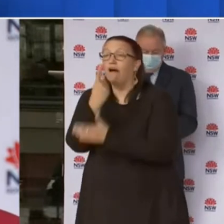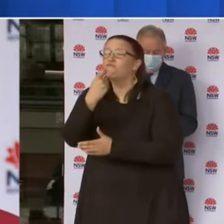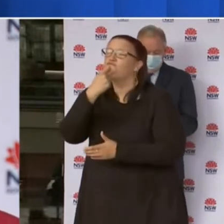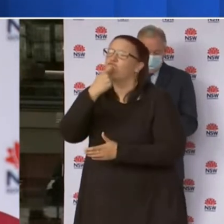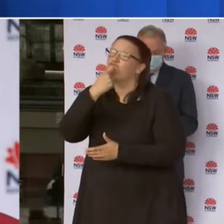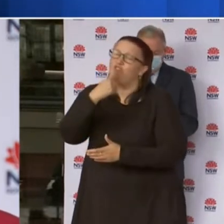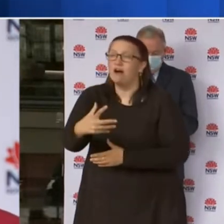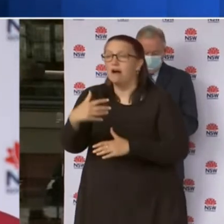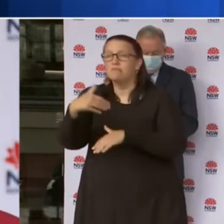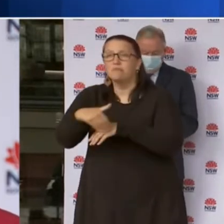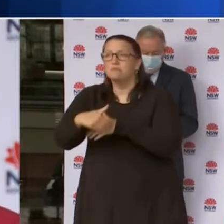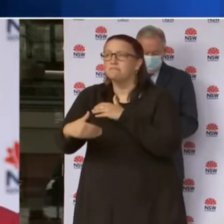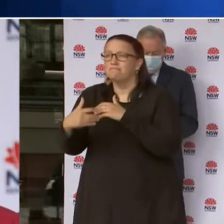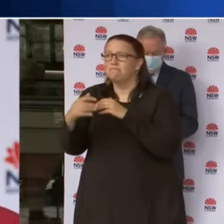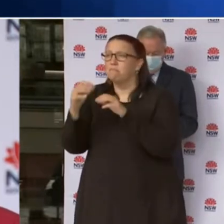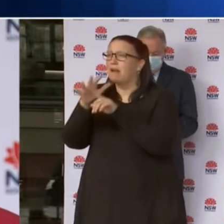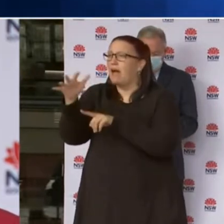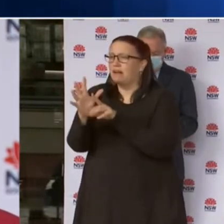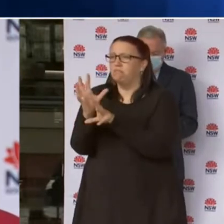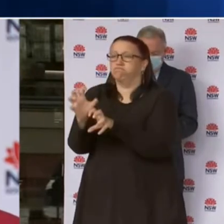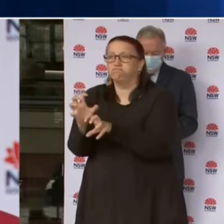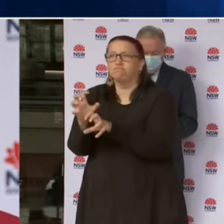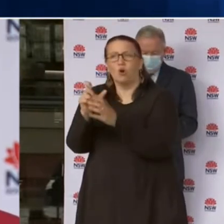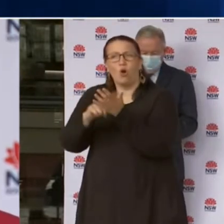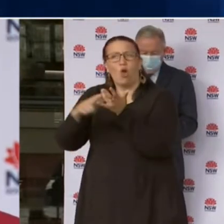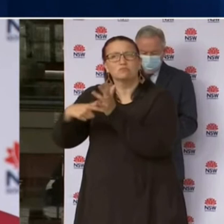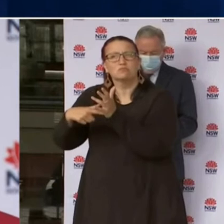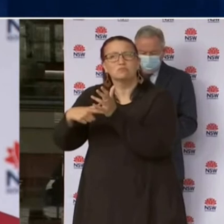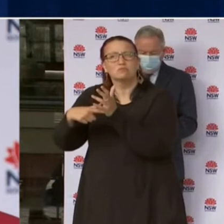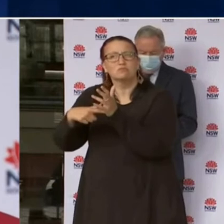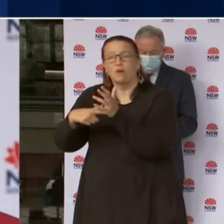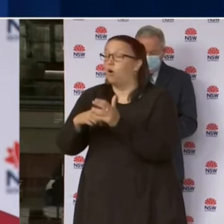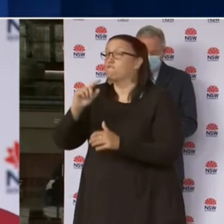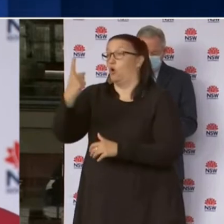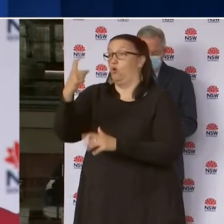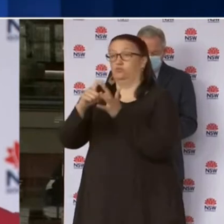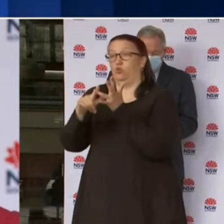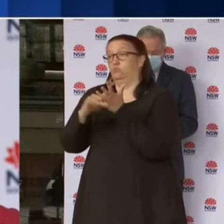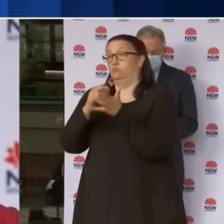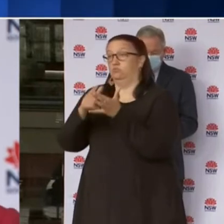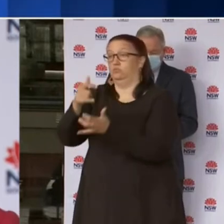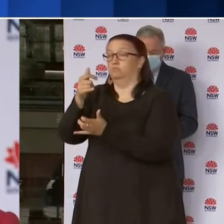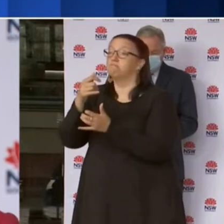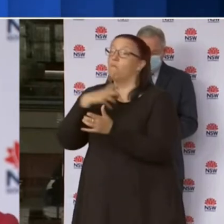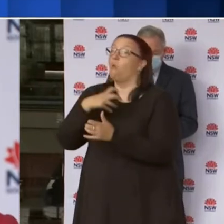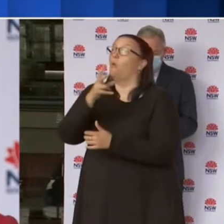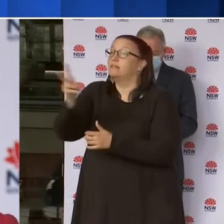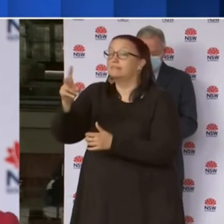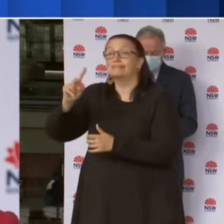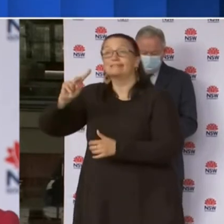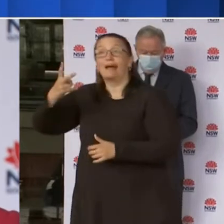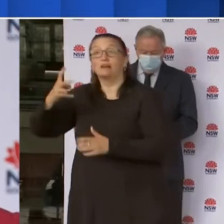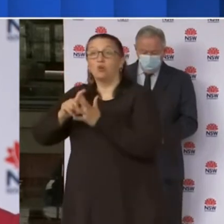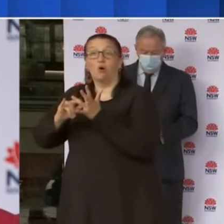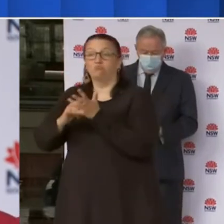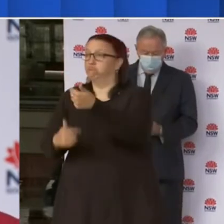disorder is much reduced in the second dose and so that's my first message to the community. The second is everyone